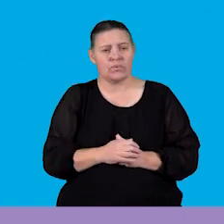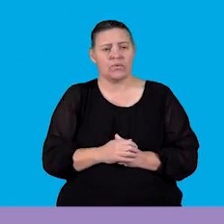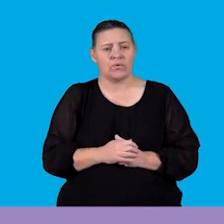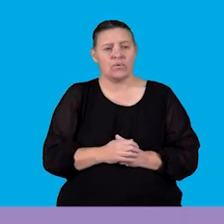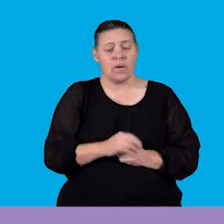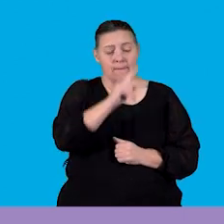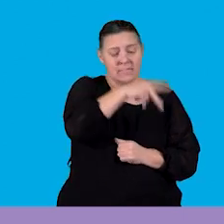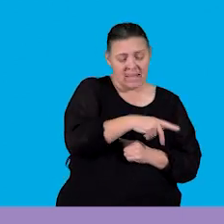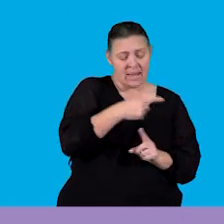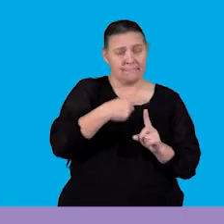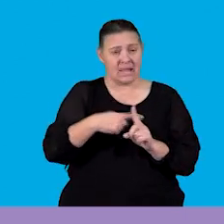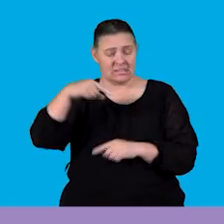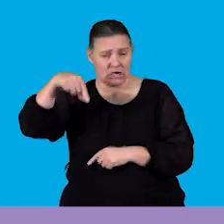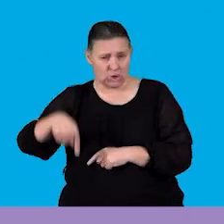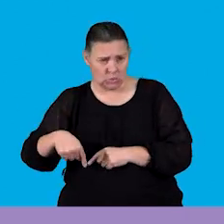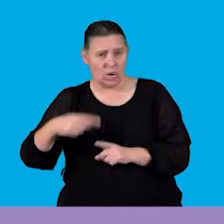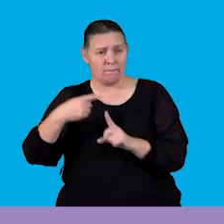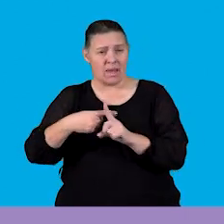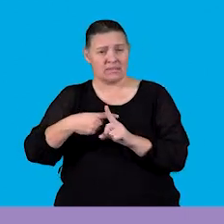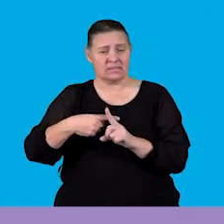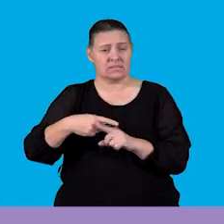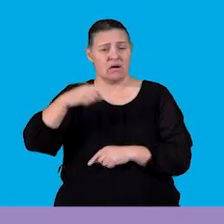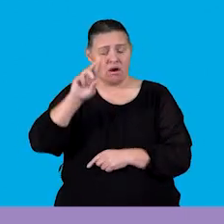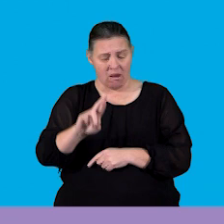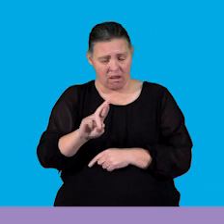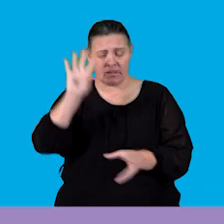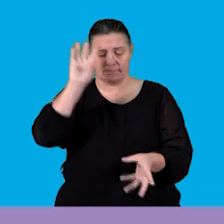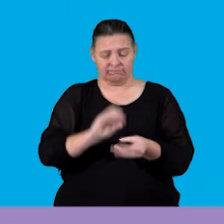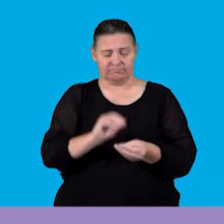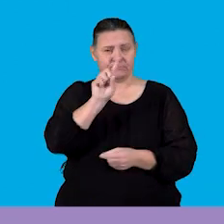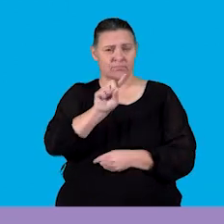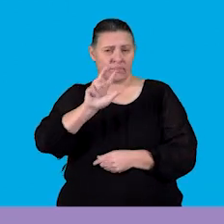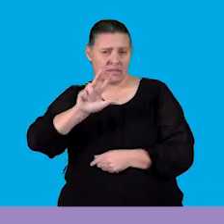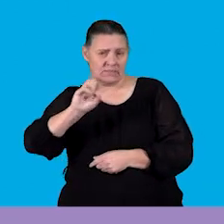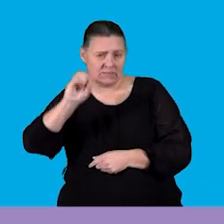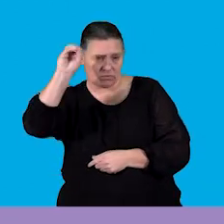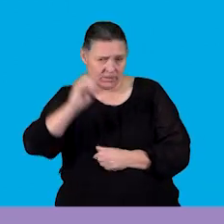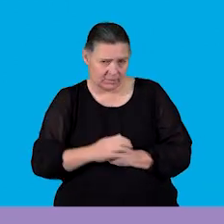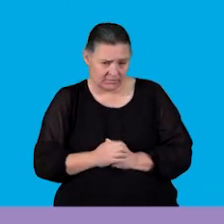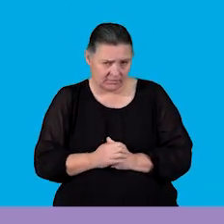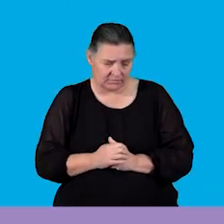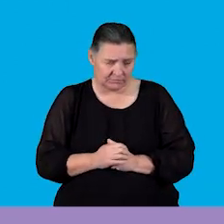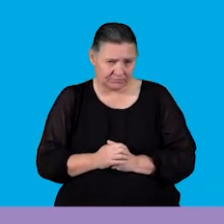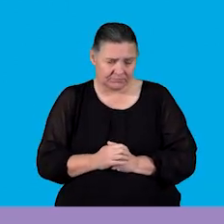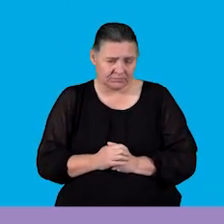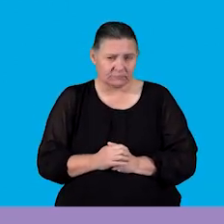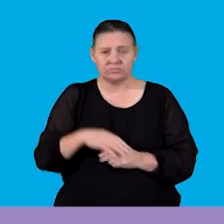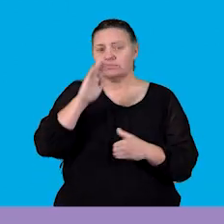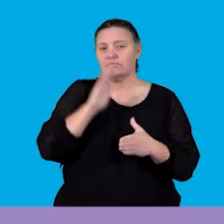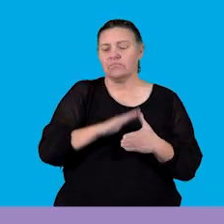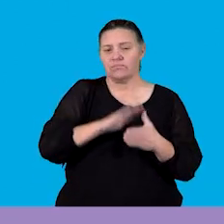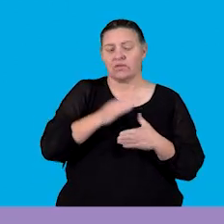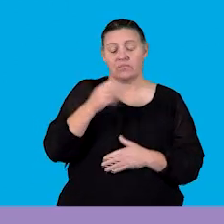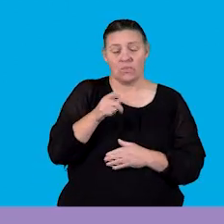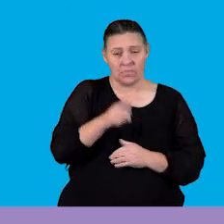that angle P plus angle Q plus angle R give us 180 degrees.